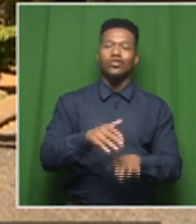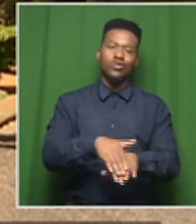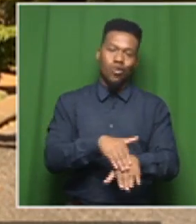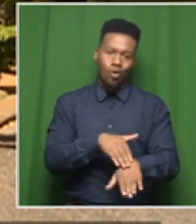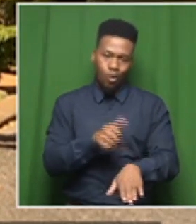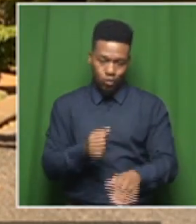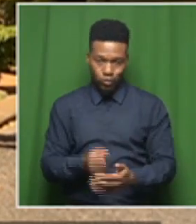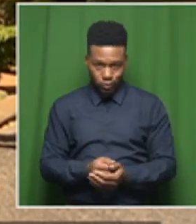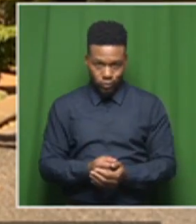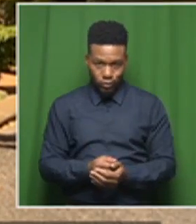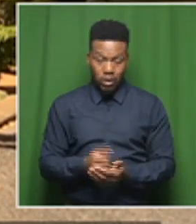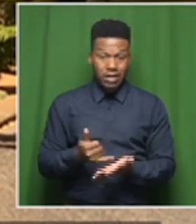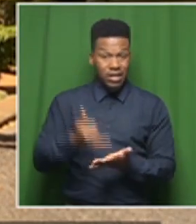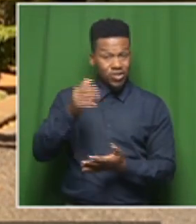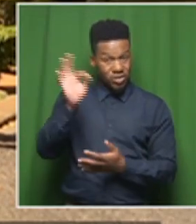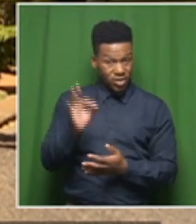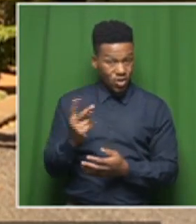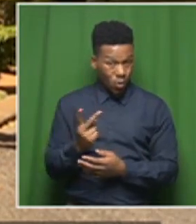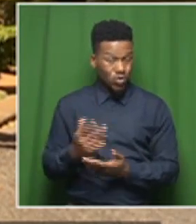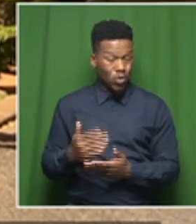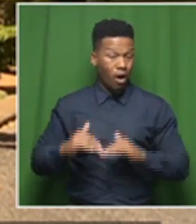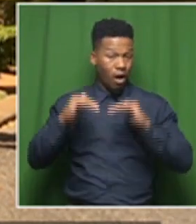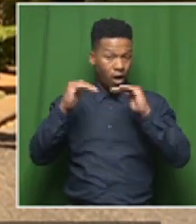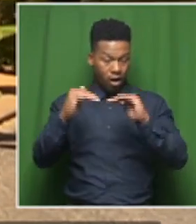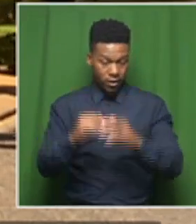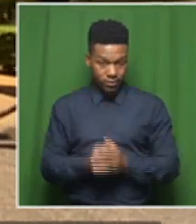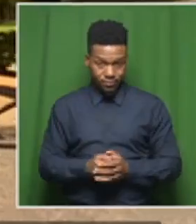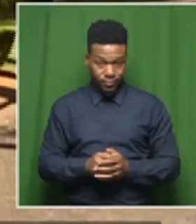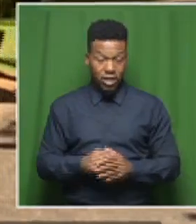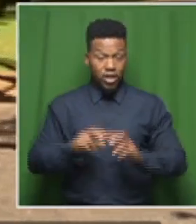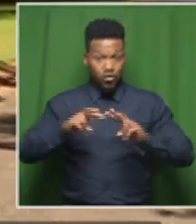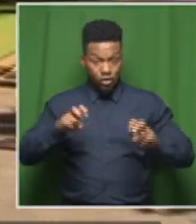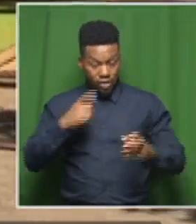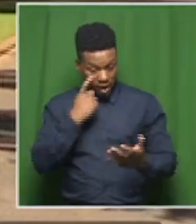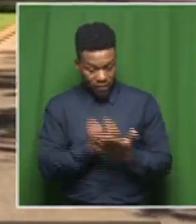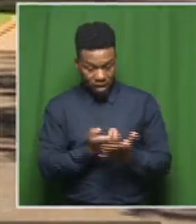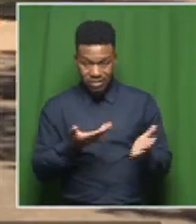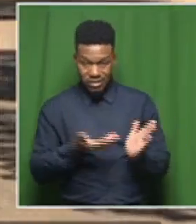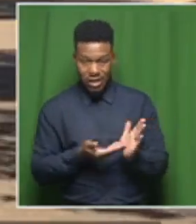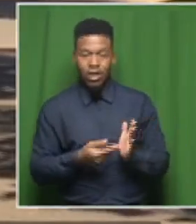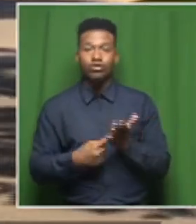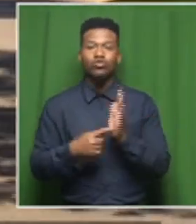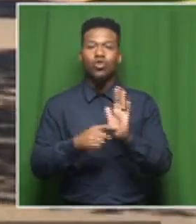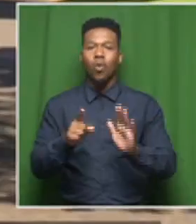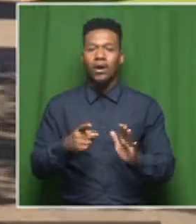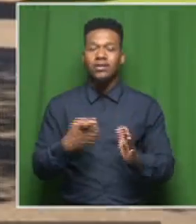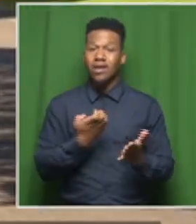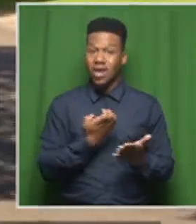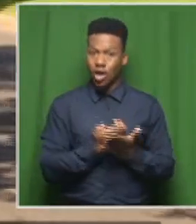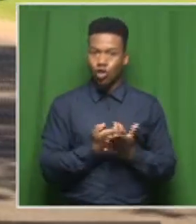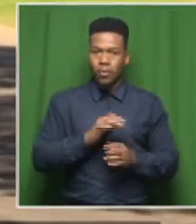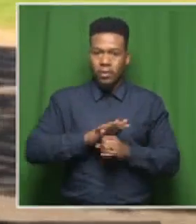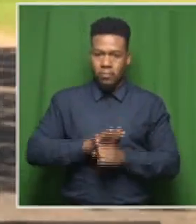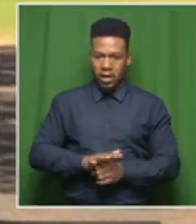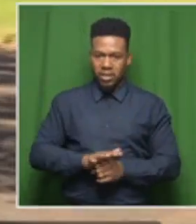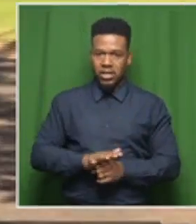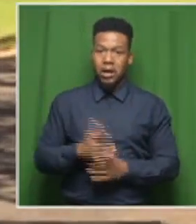just over a year ago. However, the survey also suggests that recently mounting economic pressure may stall